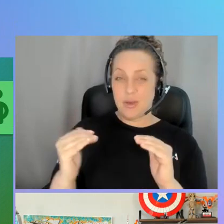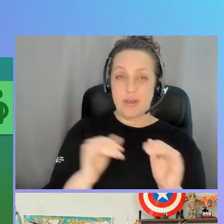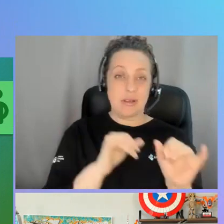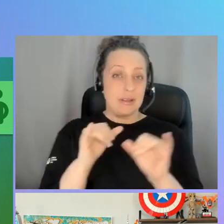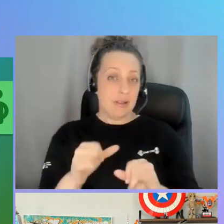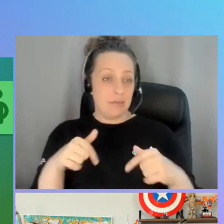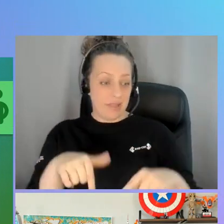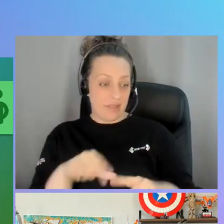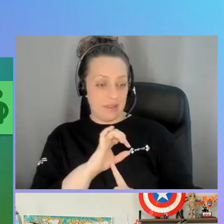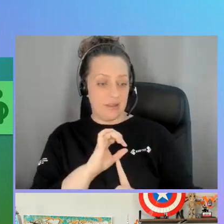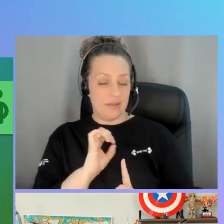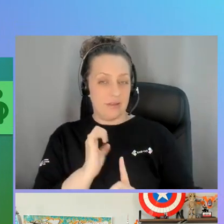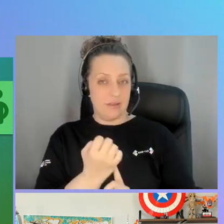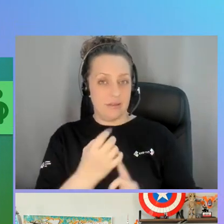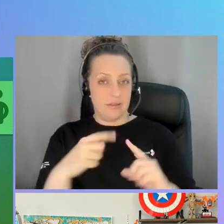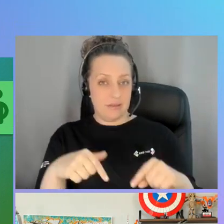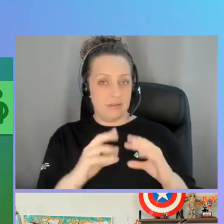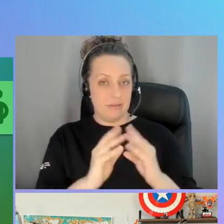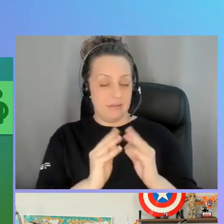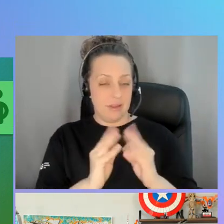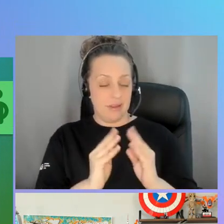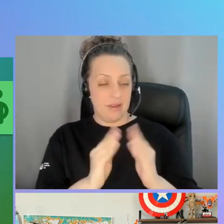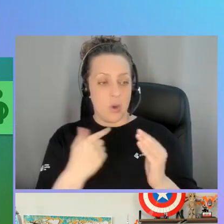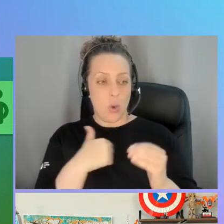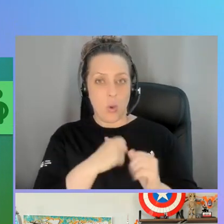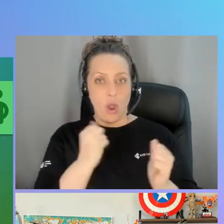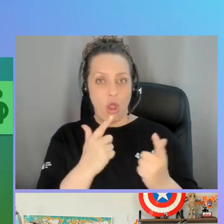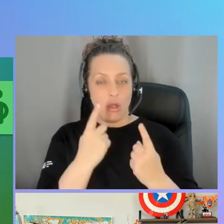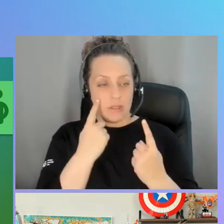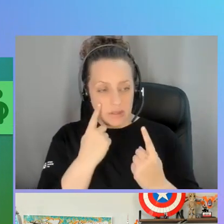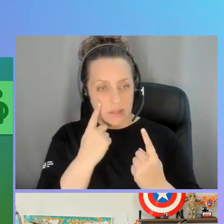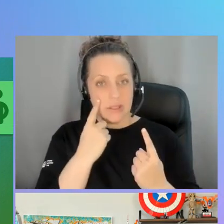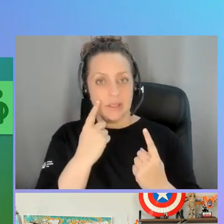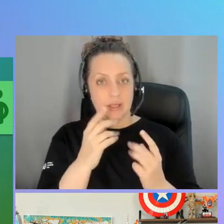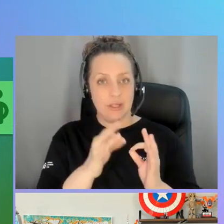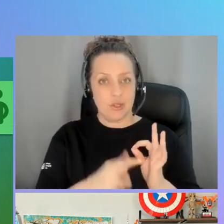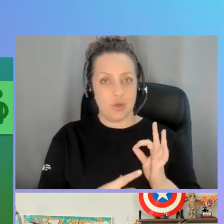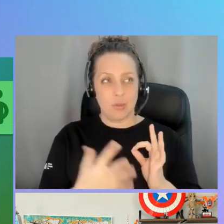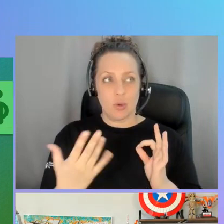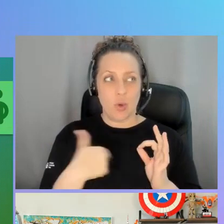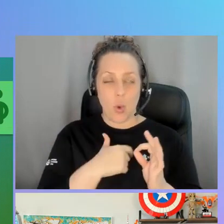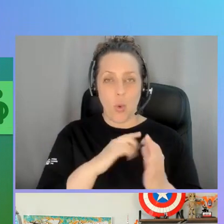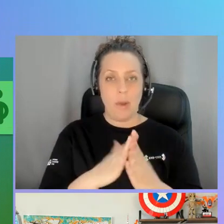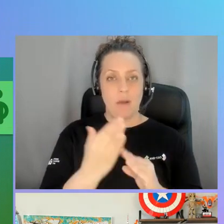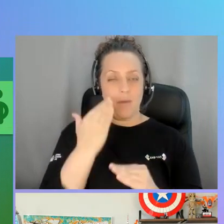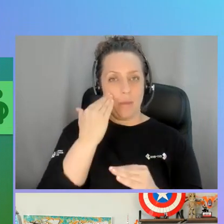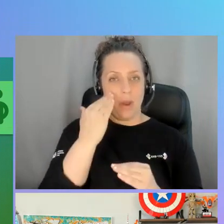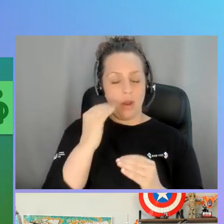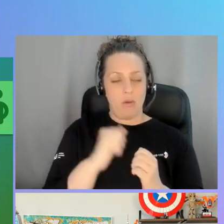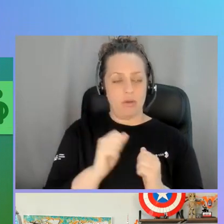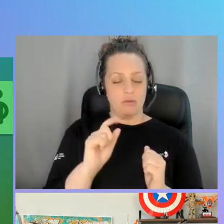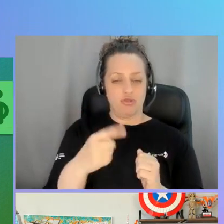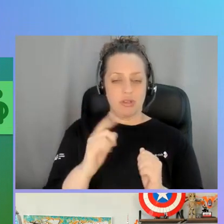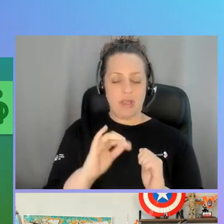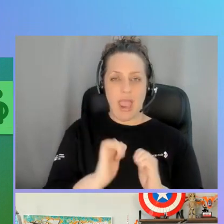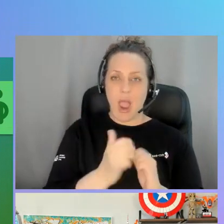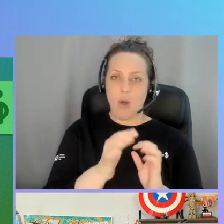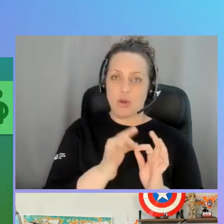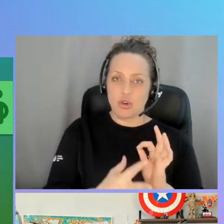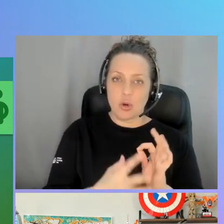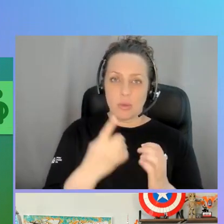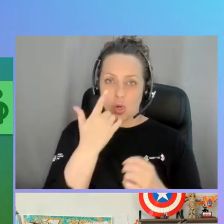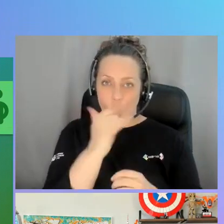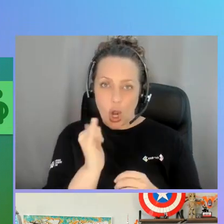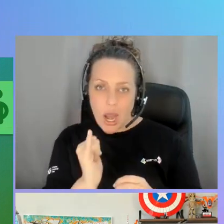this session here, we all see the interpreter, right? So we're becoming familiar of just how interpreting works